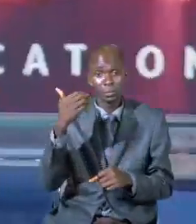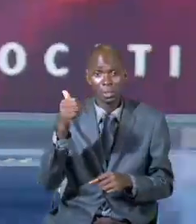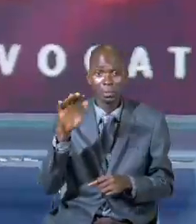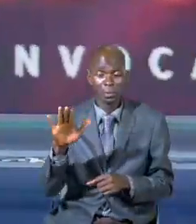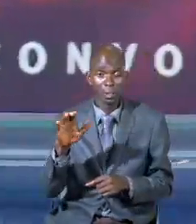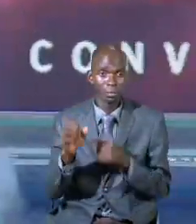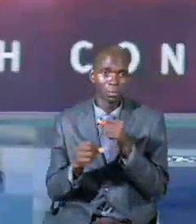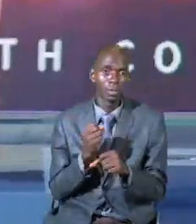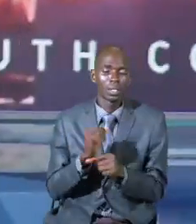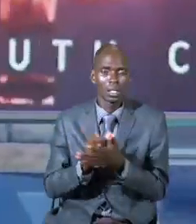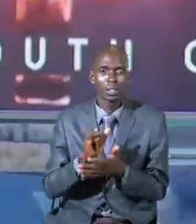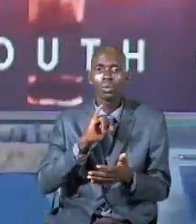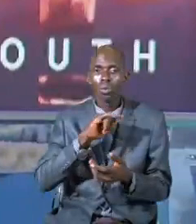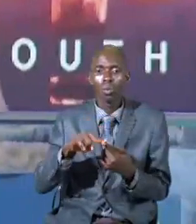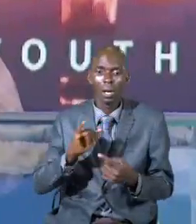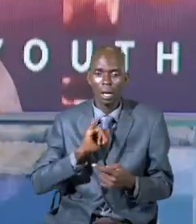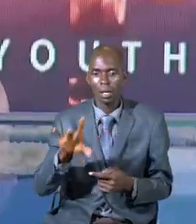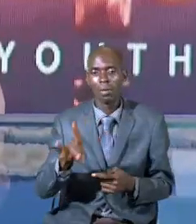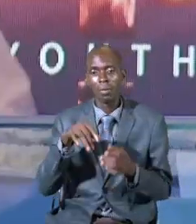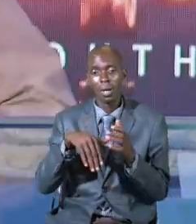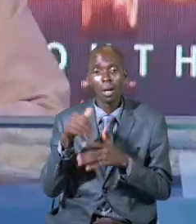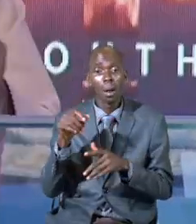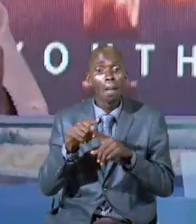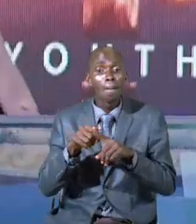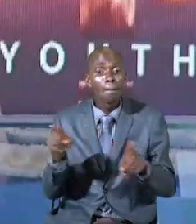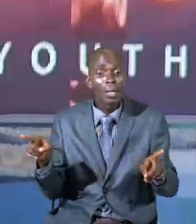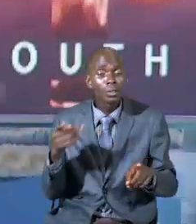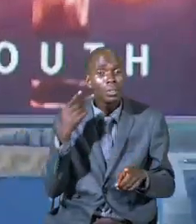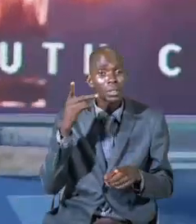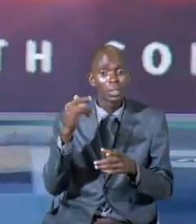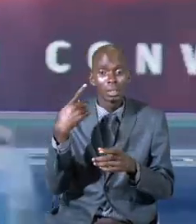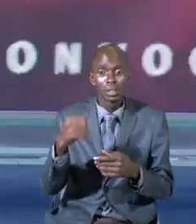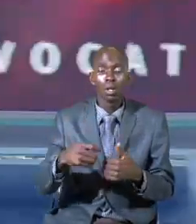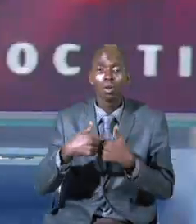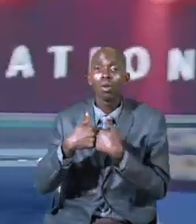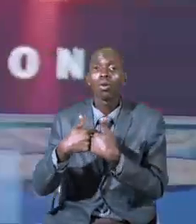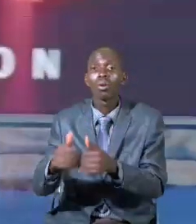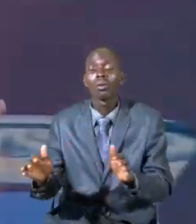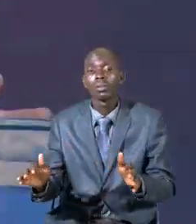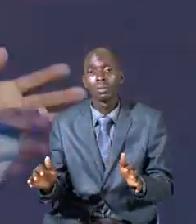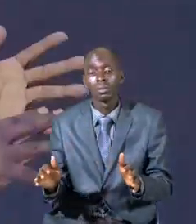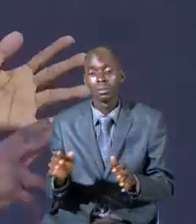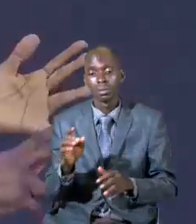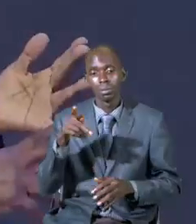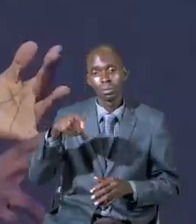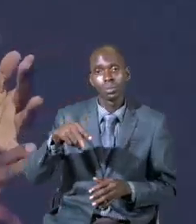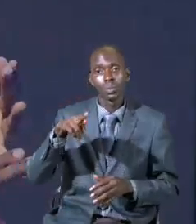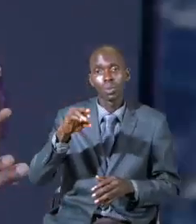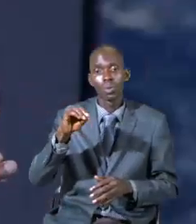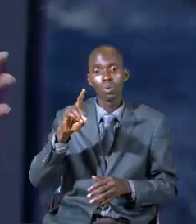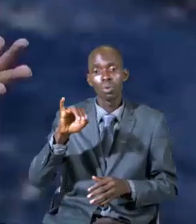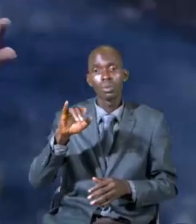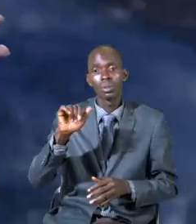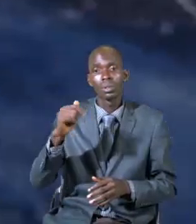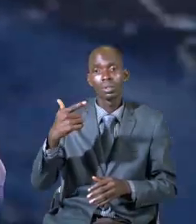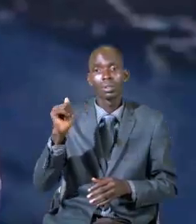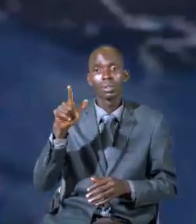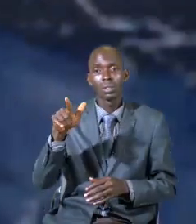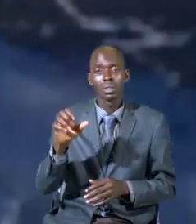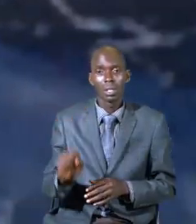reduced to mediocres. Prodigals. Prodigals are those who run away from home, who